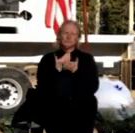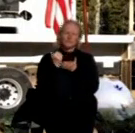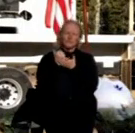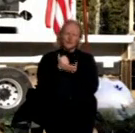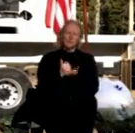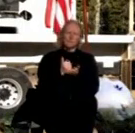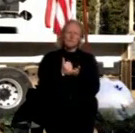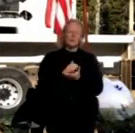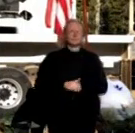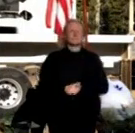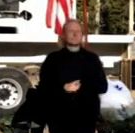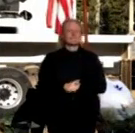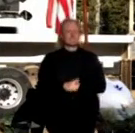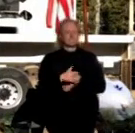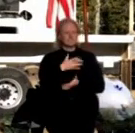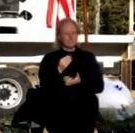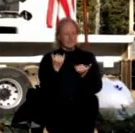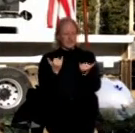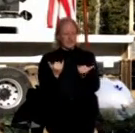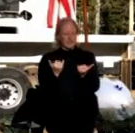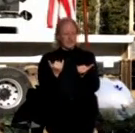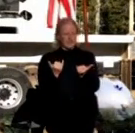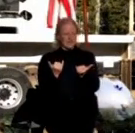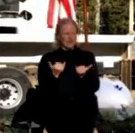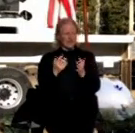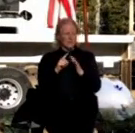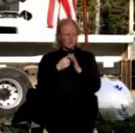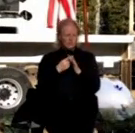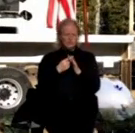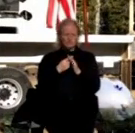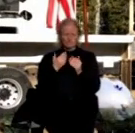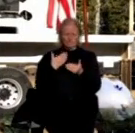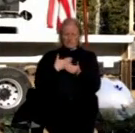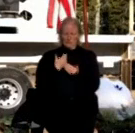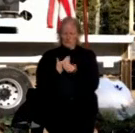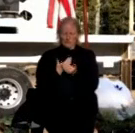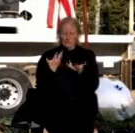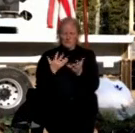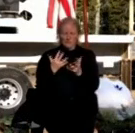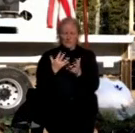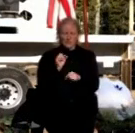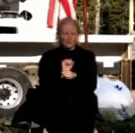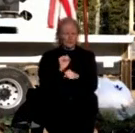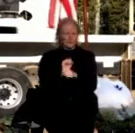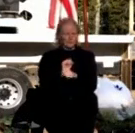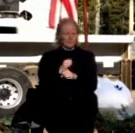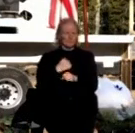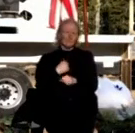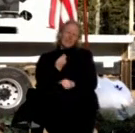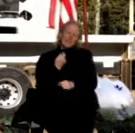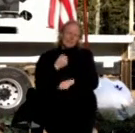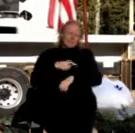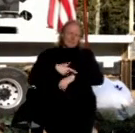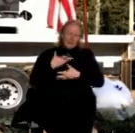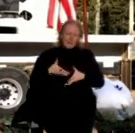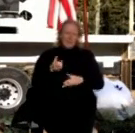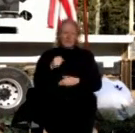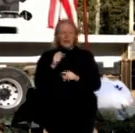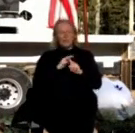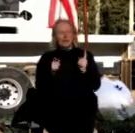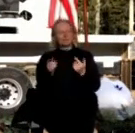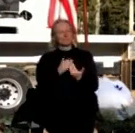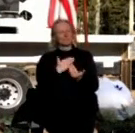us. And now that we're starting to finish our careers, we've got a while to go yet, I hope. But at